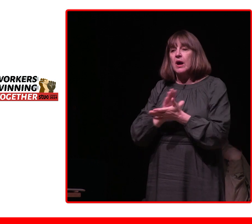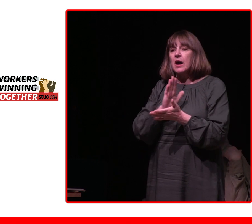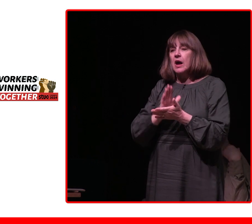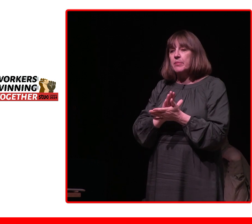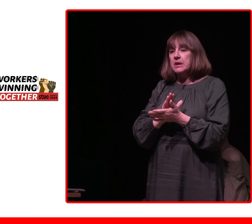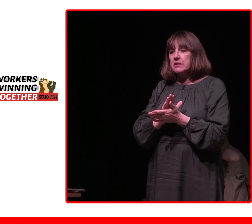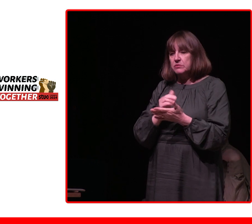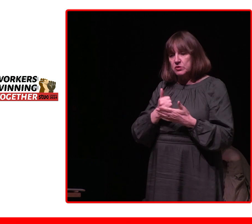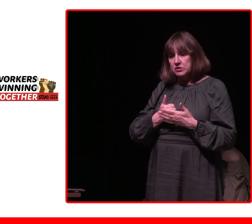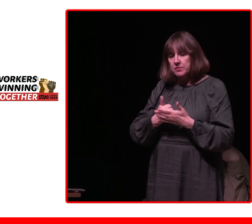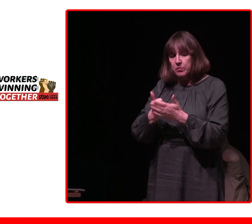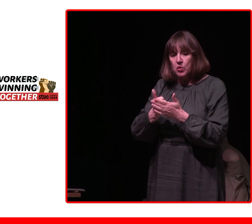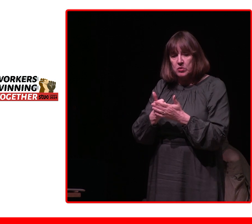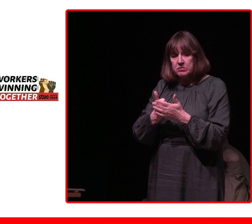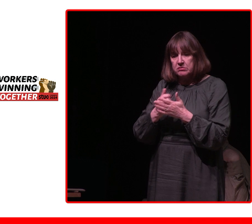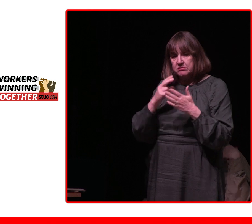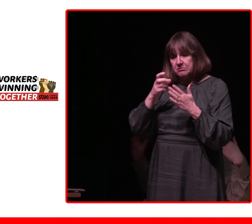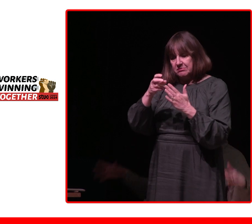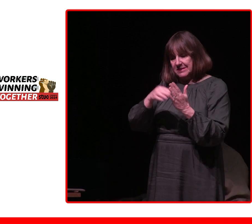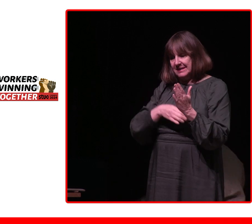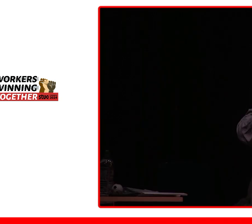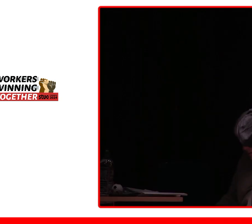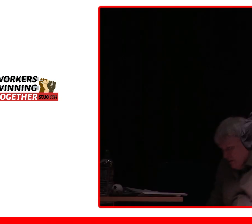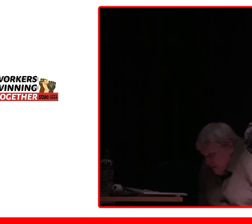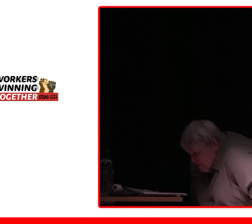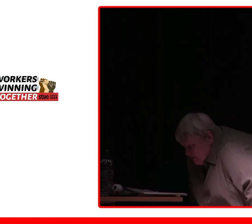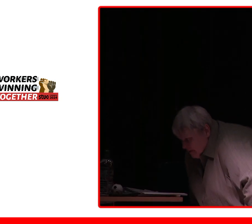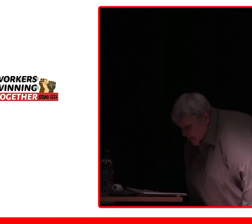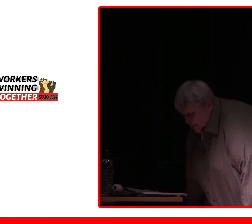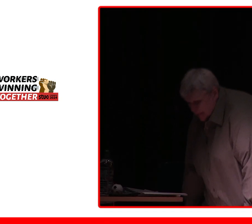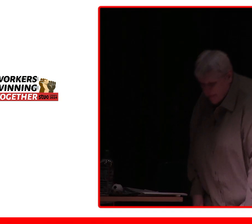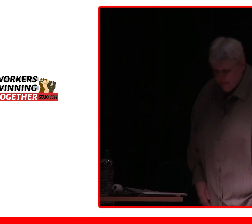the General Council statement. Thanks very much.